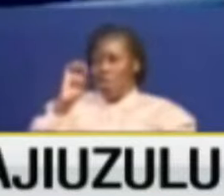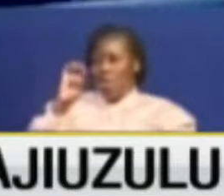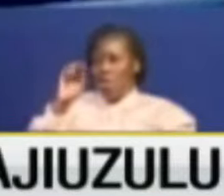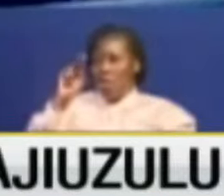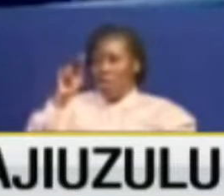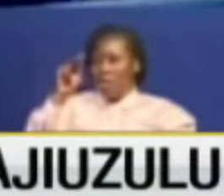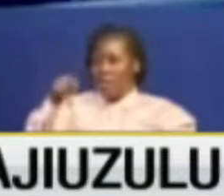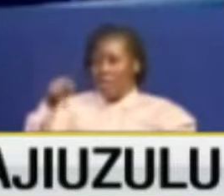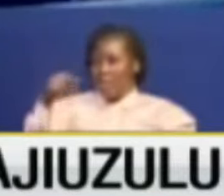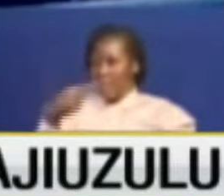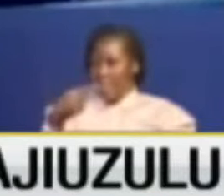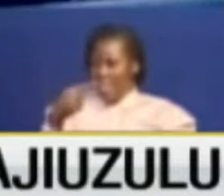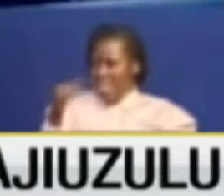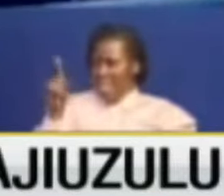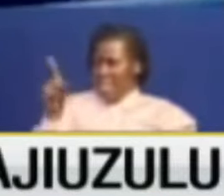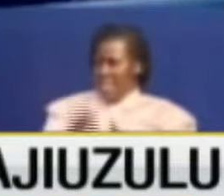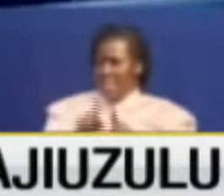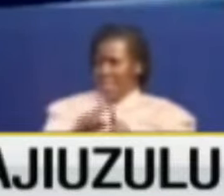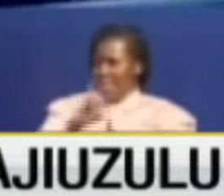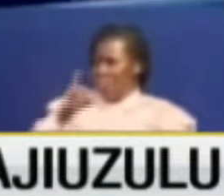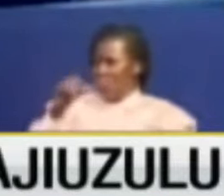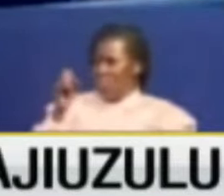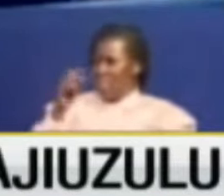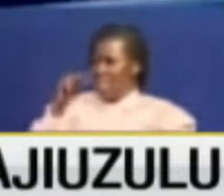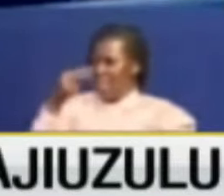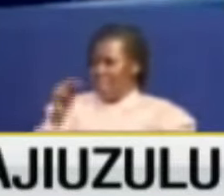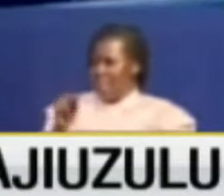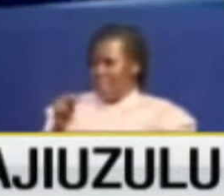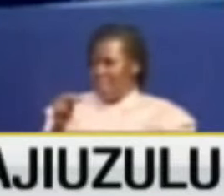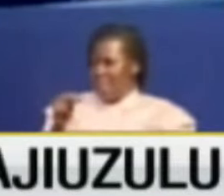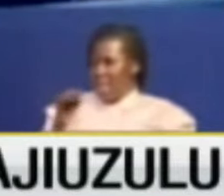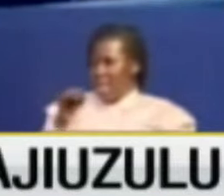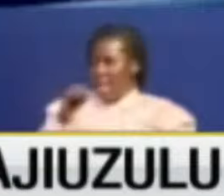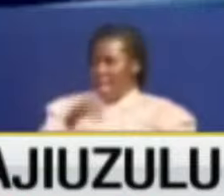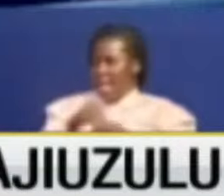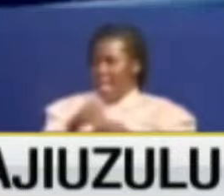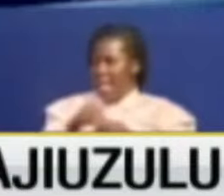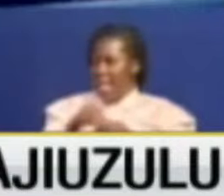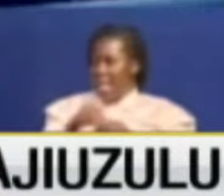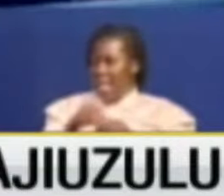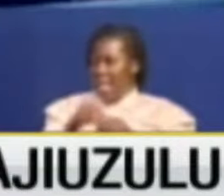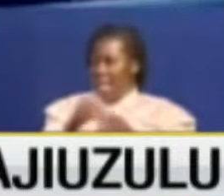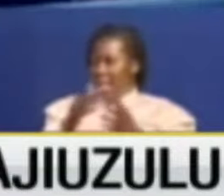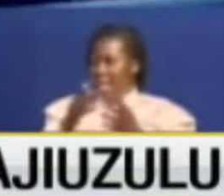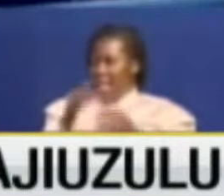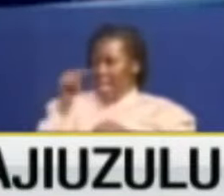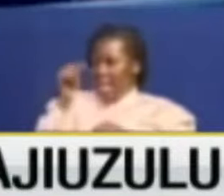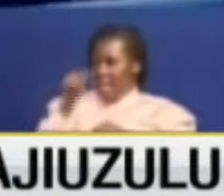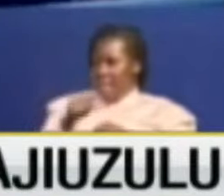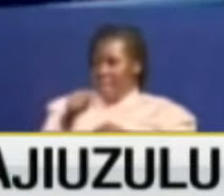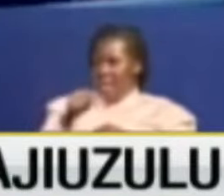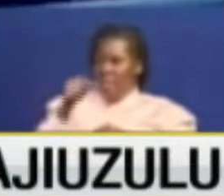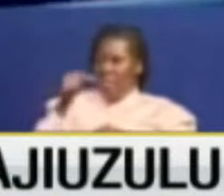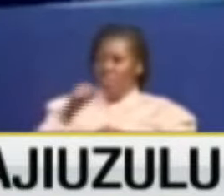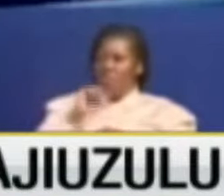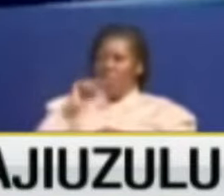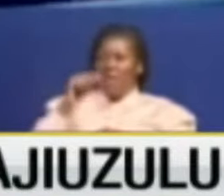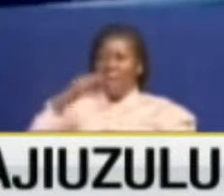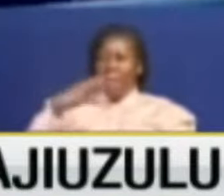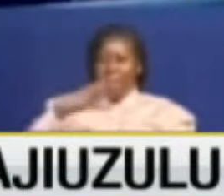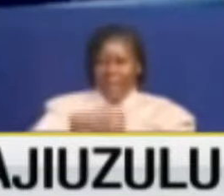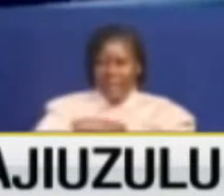Mberia, that same Joseph Kithure Mberia, on indefinite compulsory leave. You